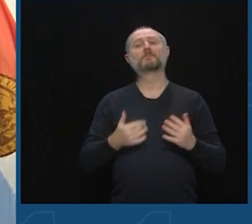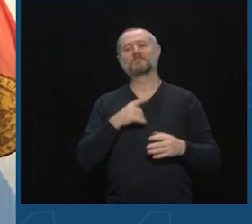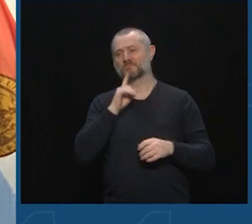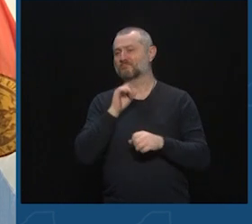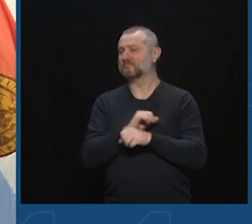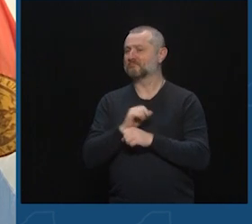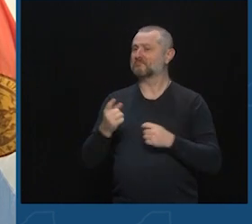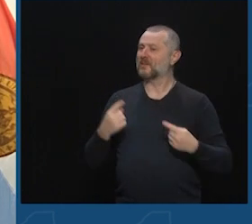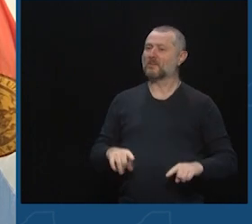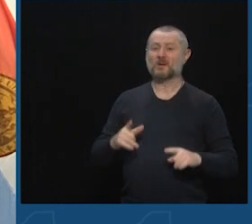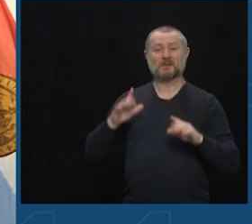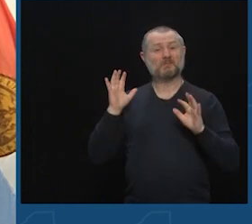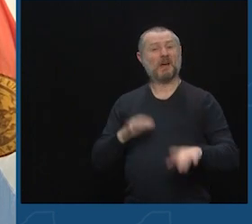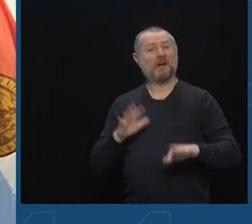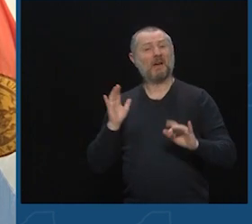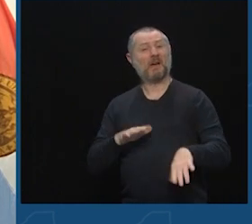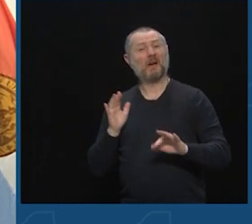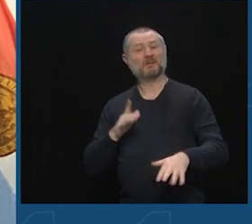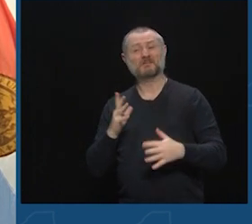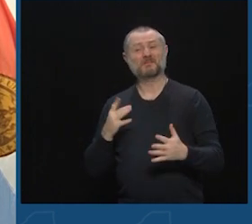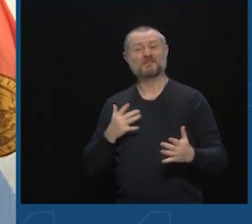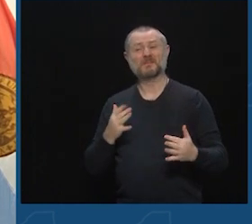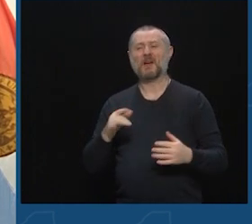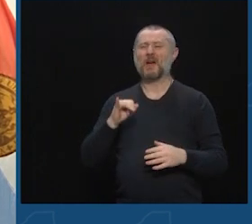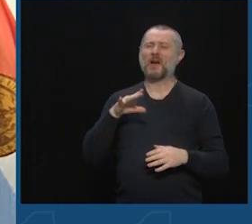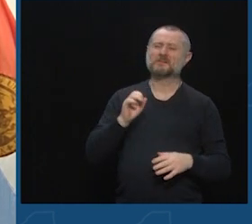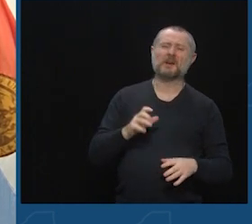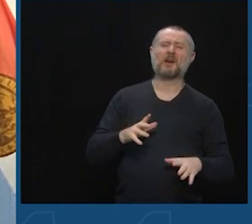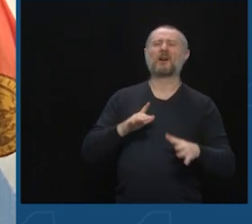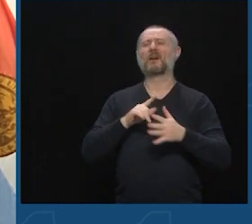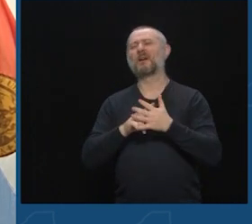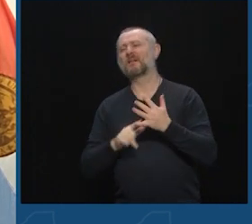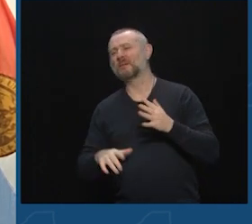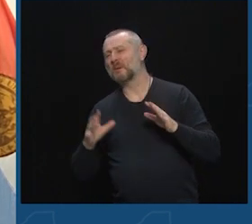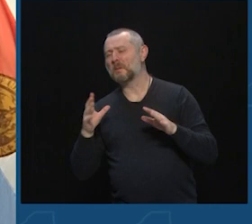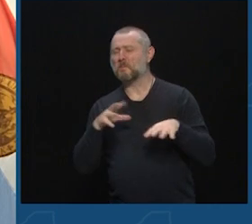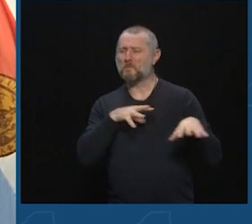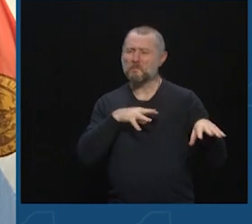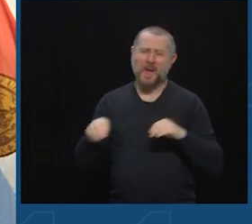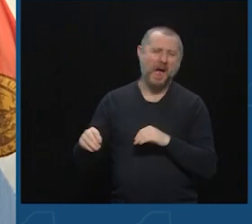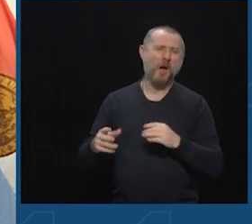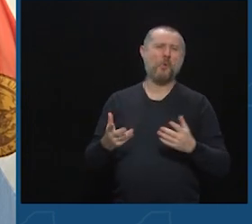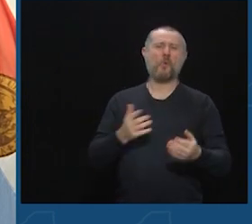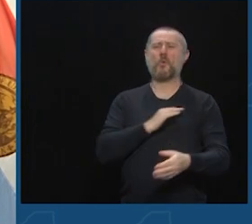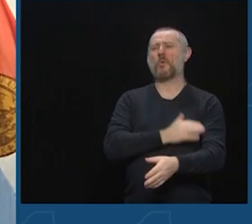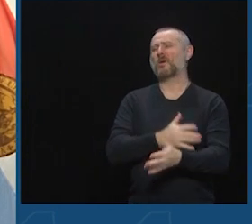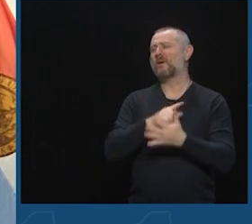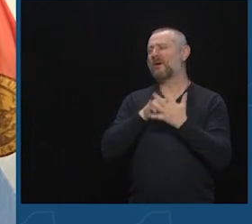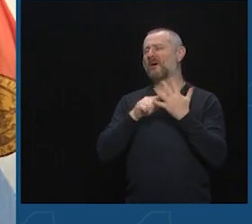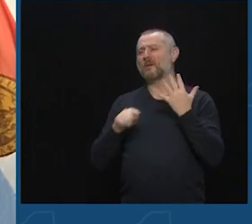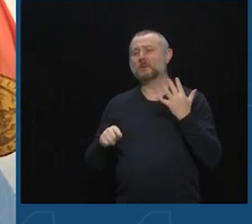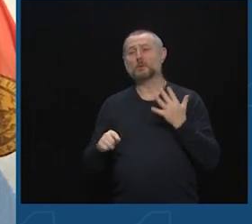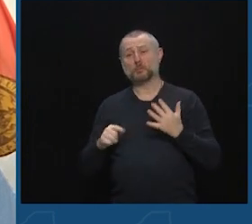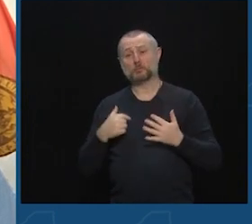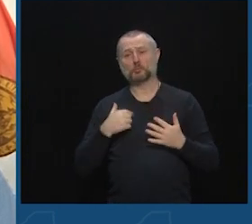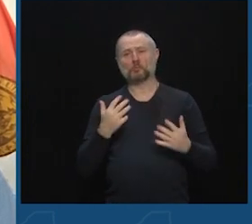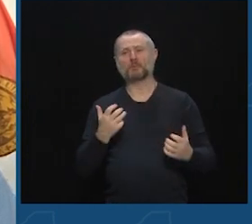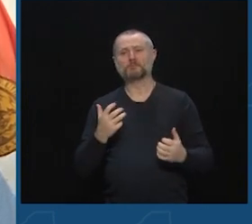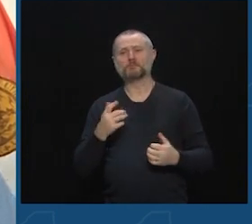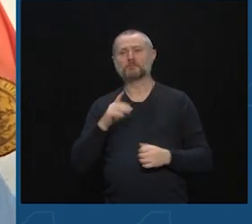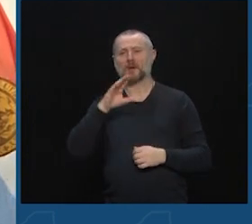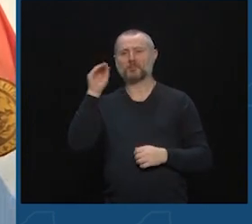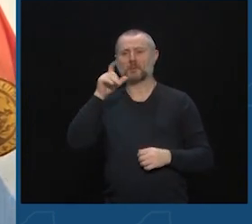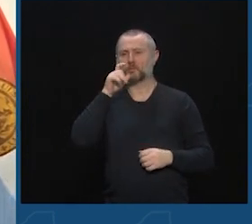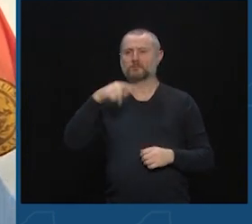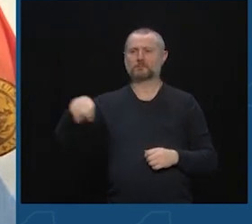our storms, and there's ice, and there's power lines coming down, you want a utility company that is responsive. And I want to thank